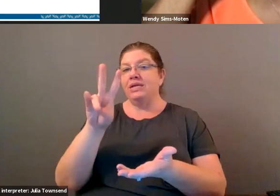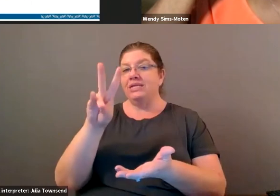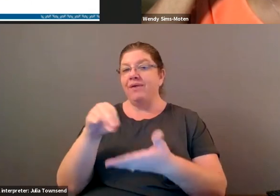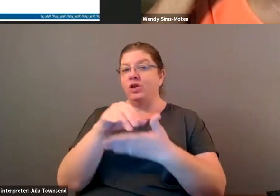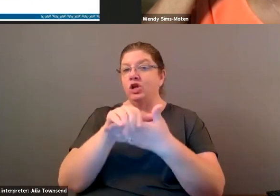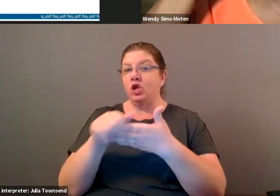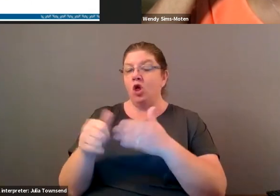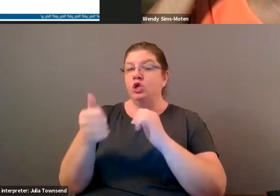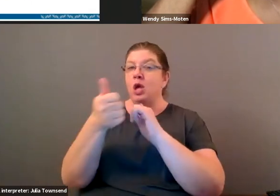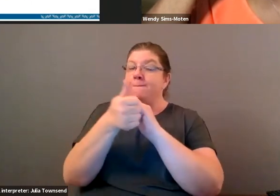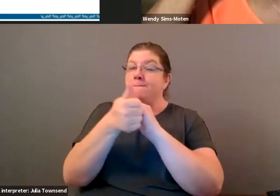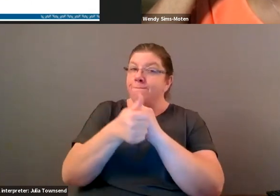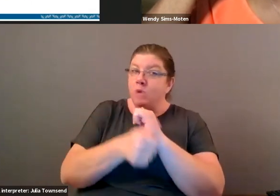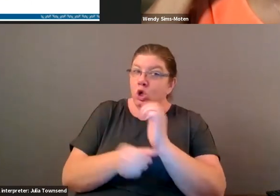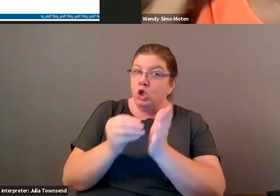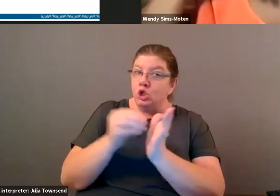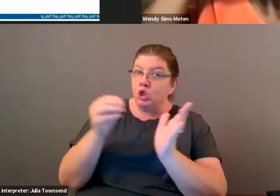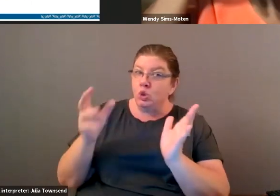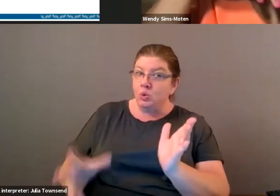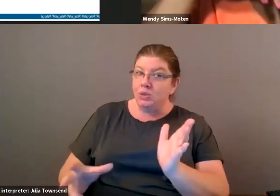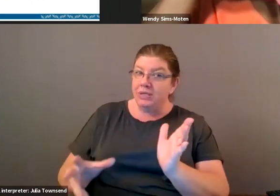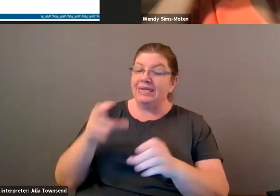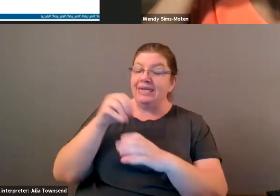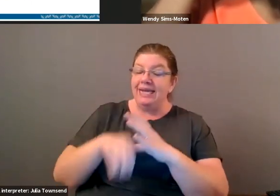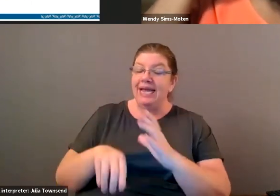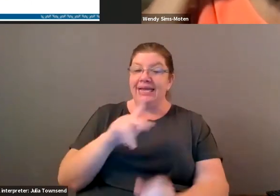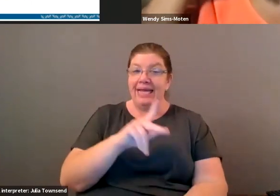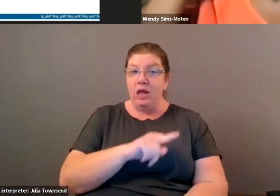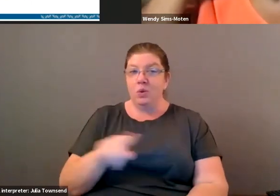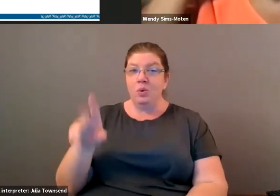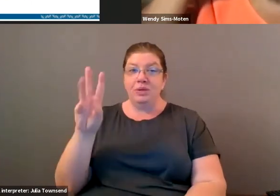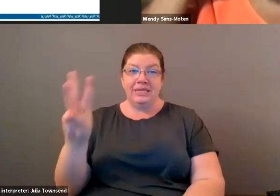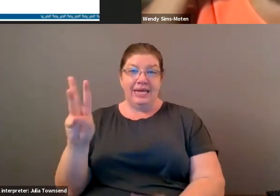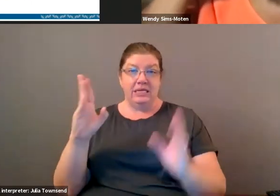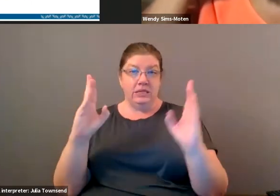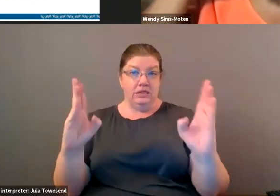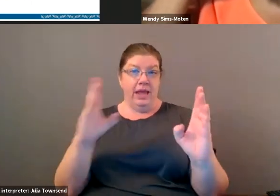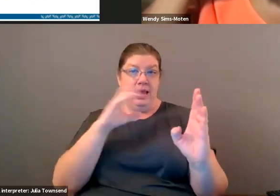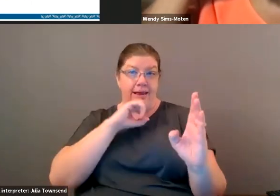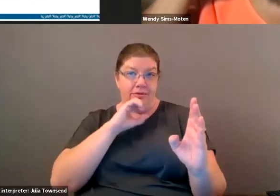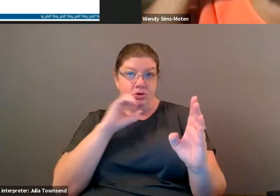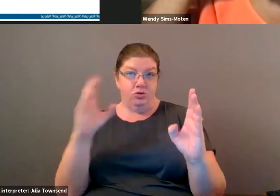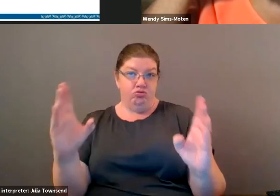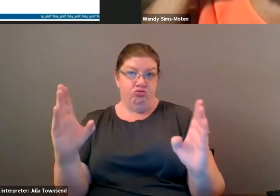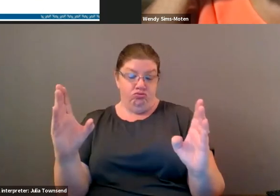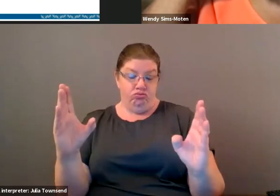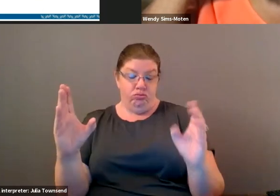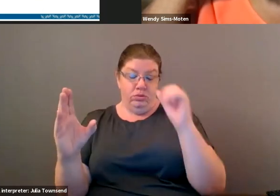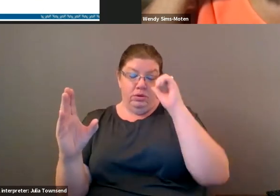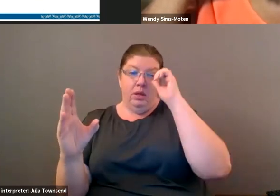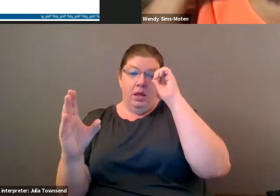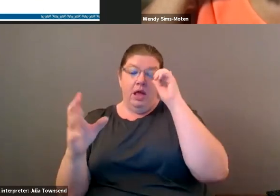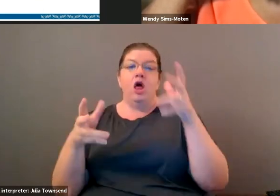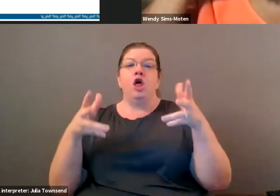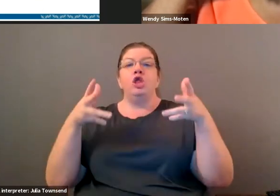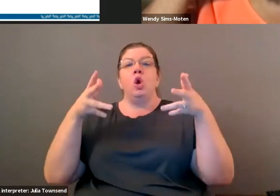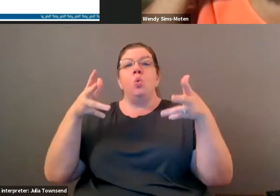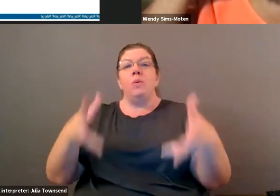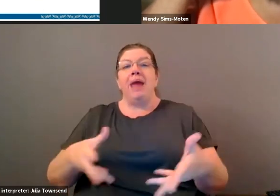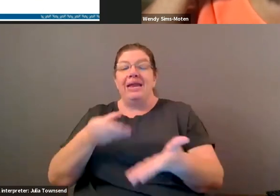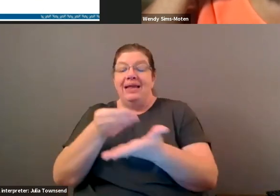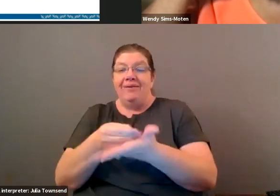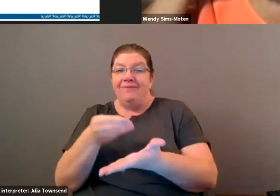$1,170 per unduplicated student in the K-6 range. All the remaining of the funds in